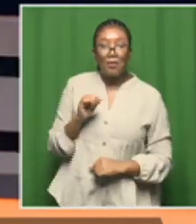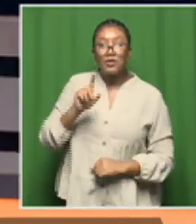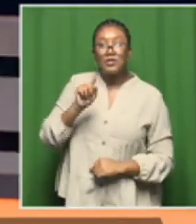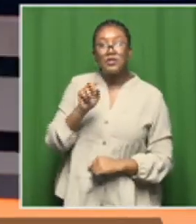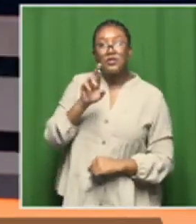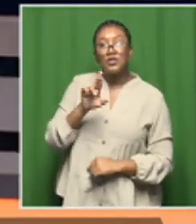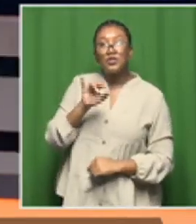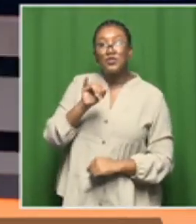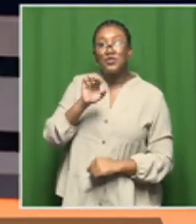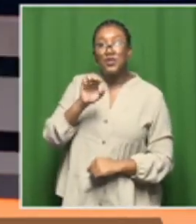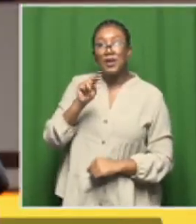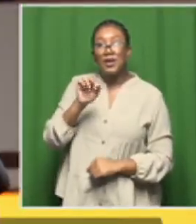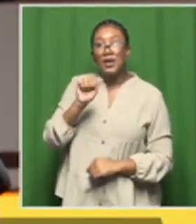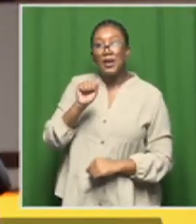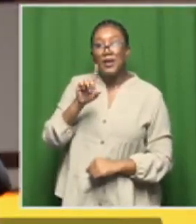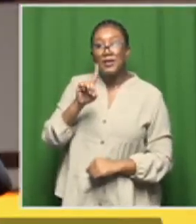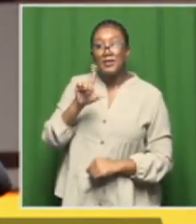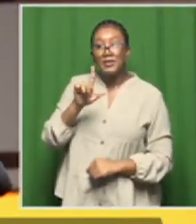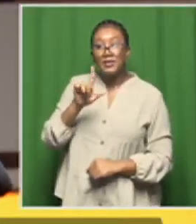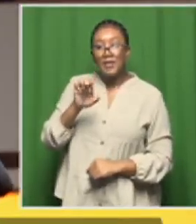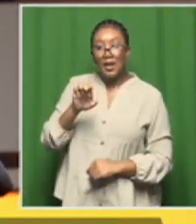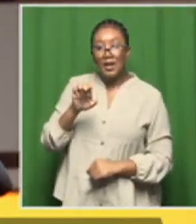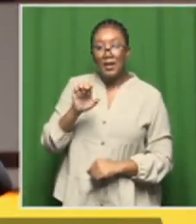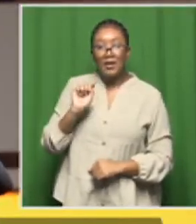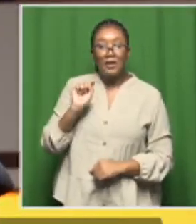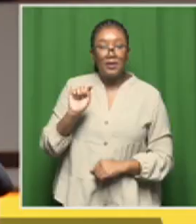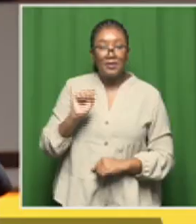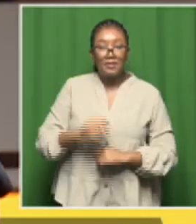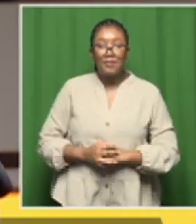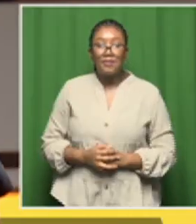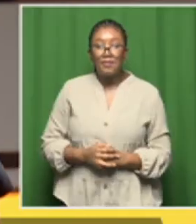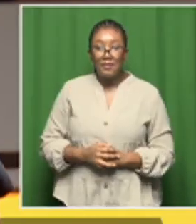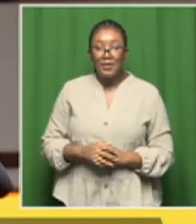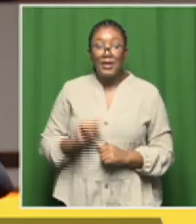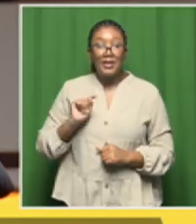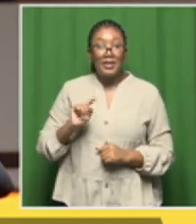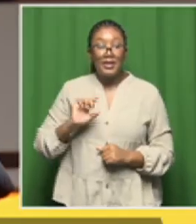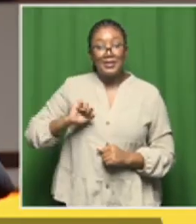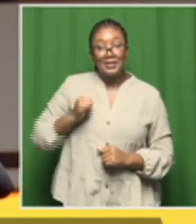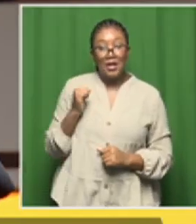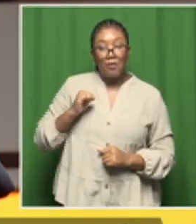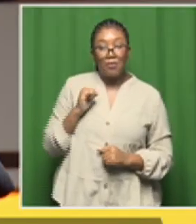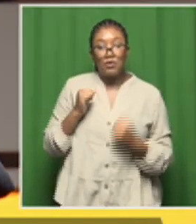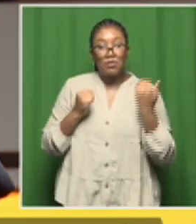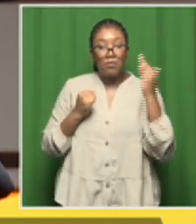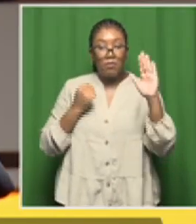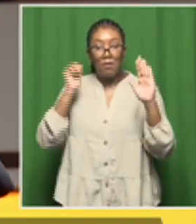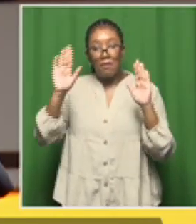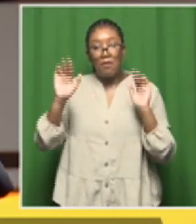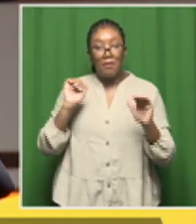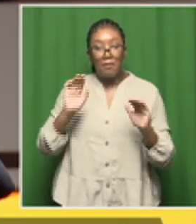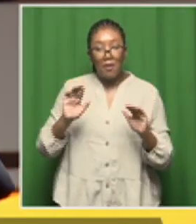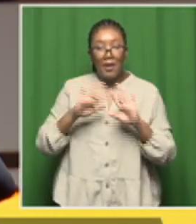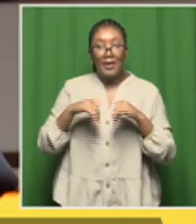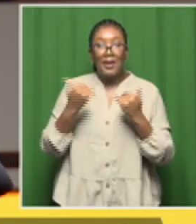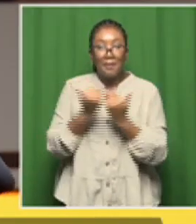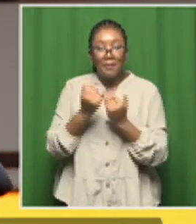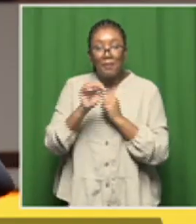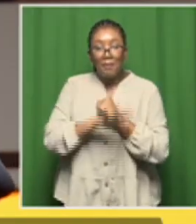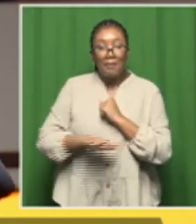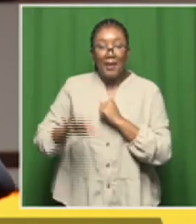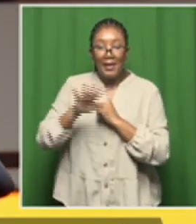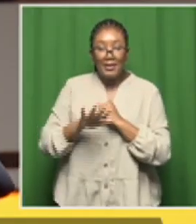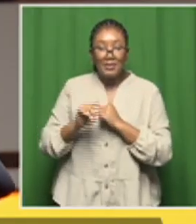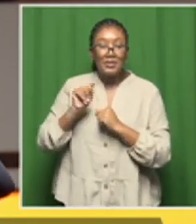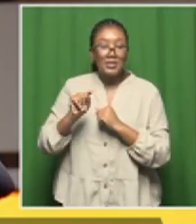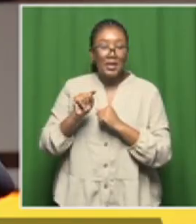further about that. So the Stellenbosch Triennale is a non-commercial, multidisciplinary art platform